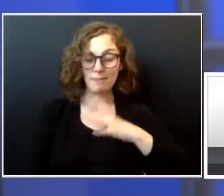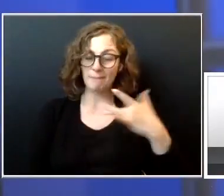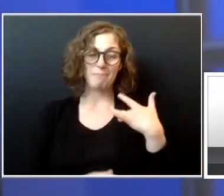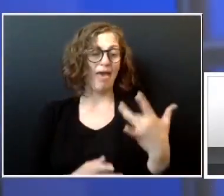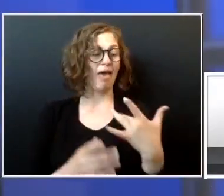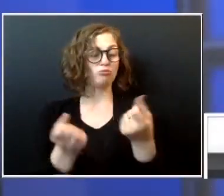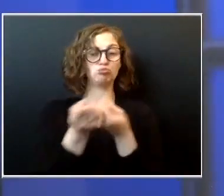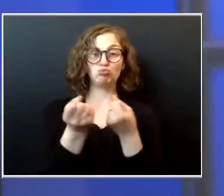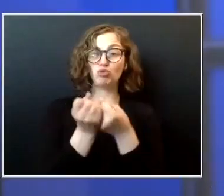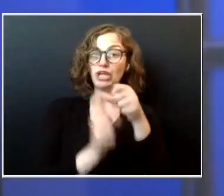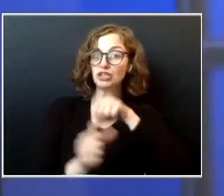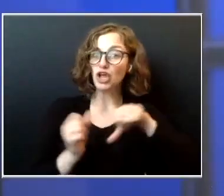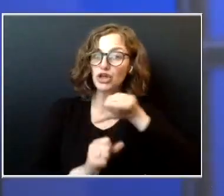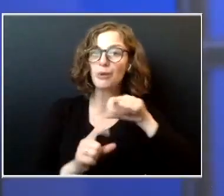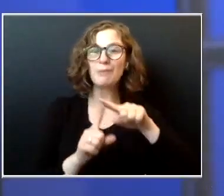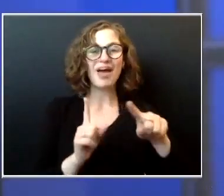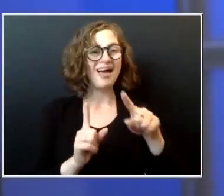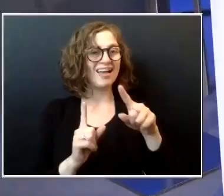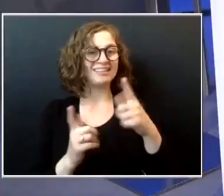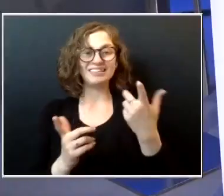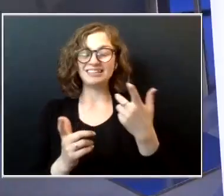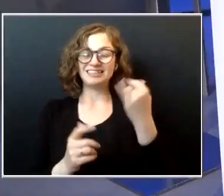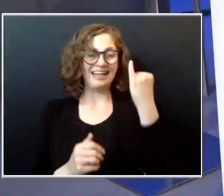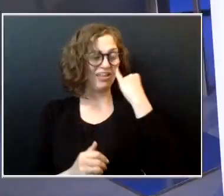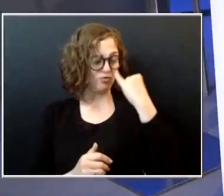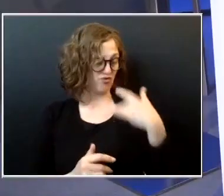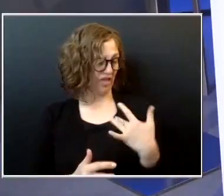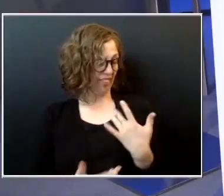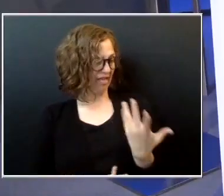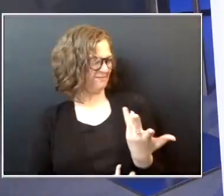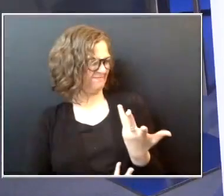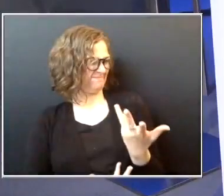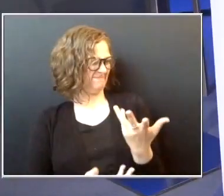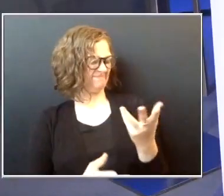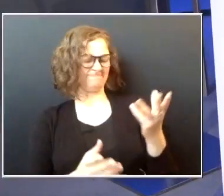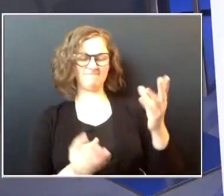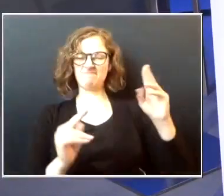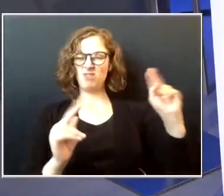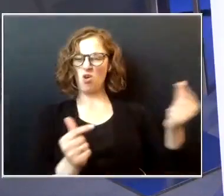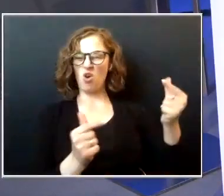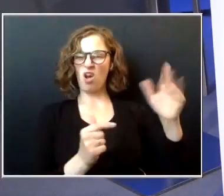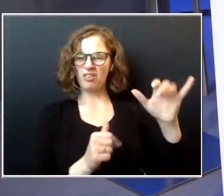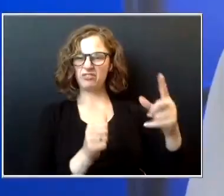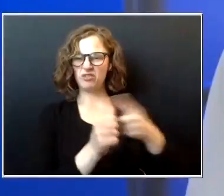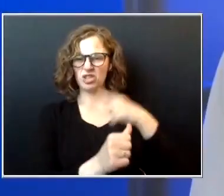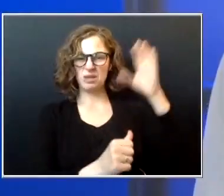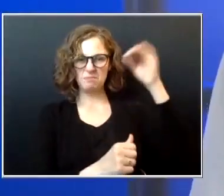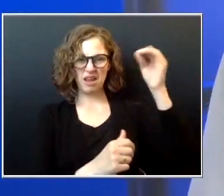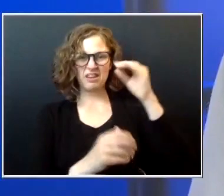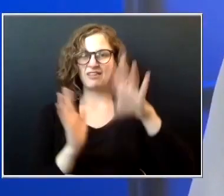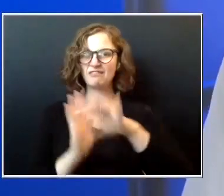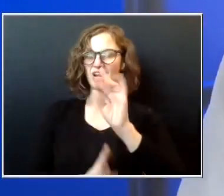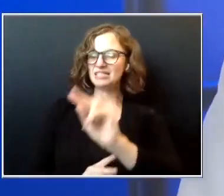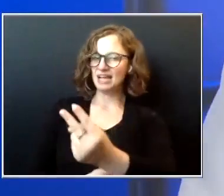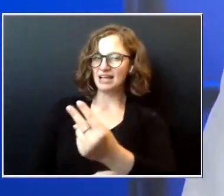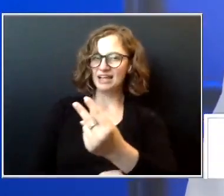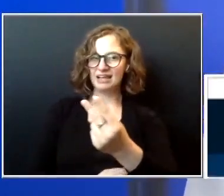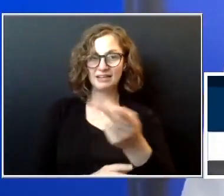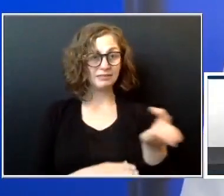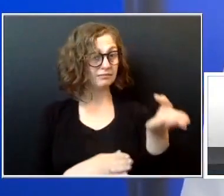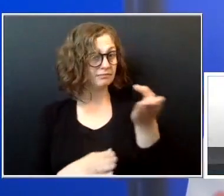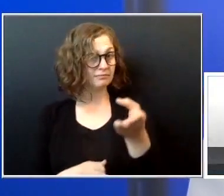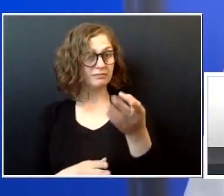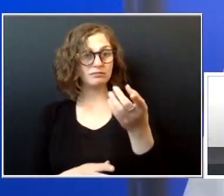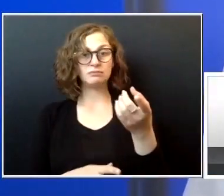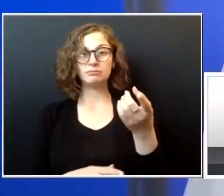opinion if you don't feel comfortable with the first. Dr. Parrish, your advice. I agree. I can't say it any better. I think you need to know